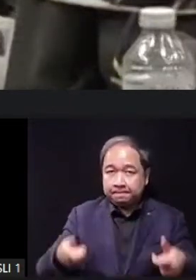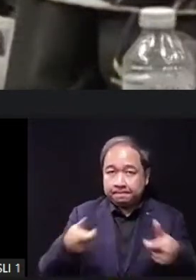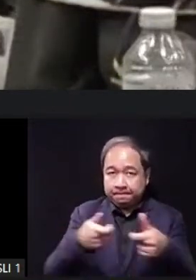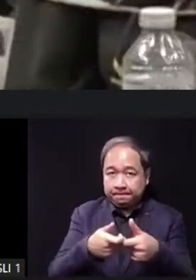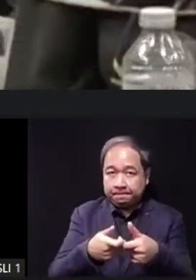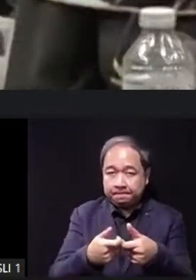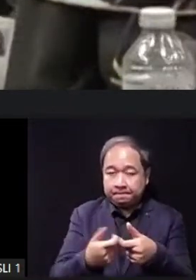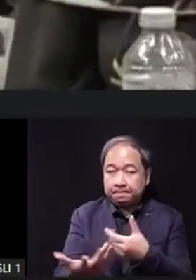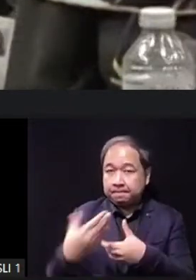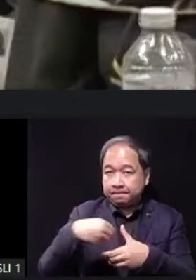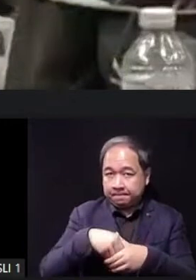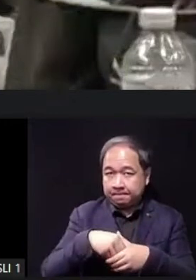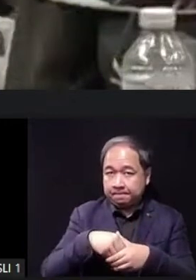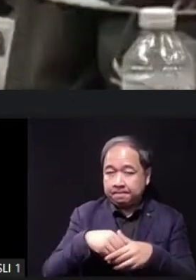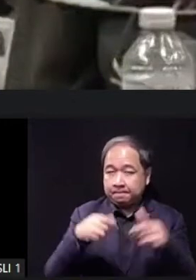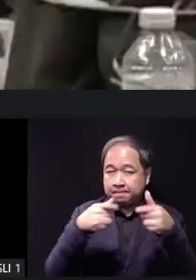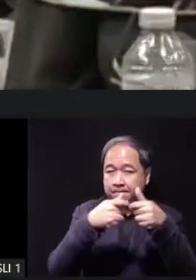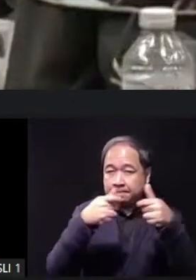included in document